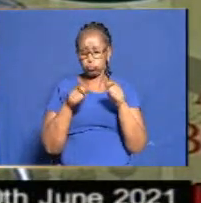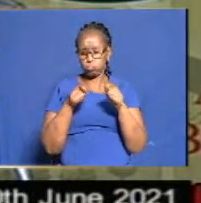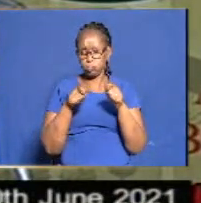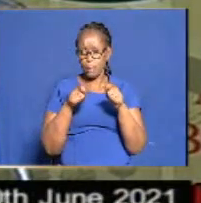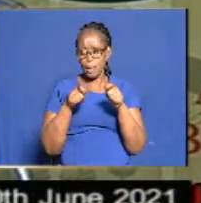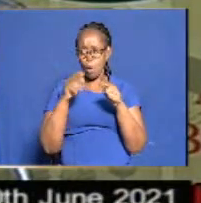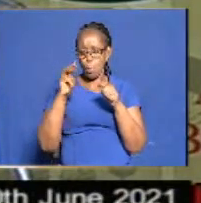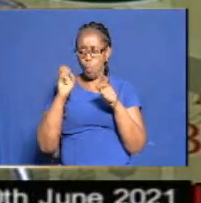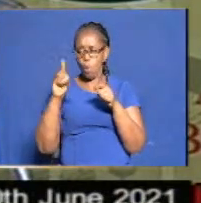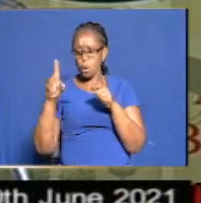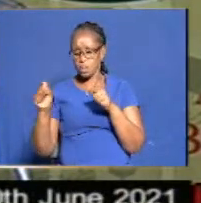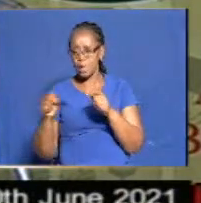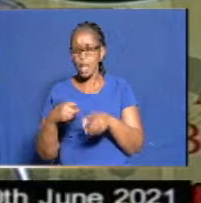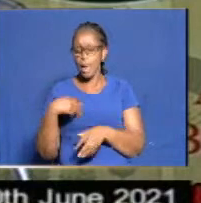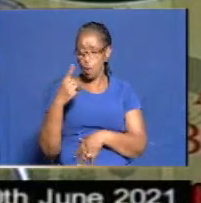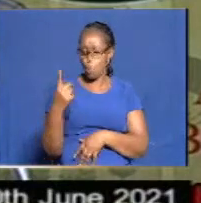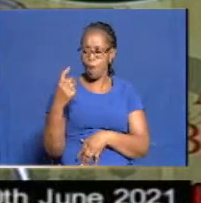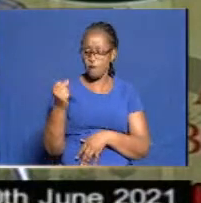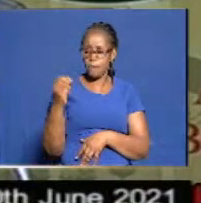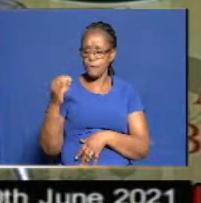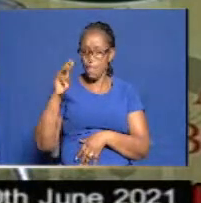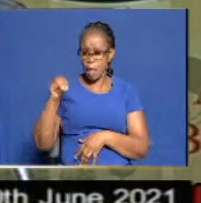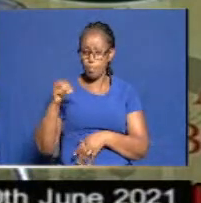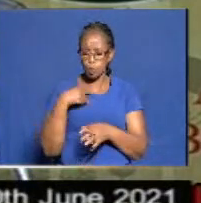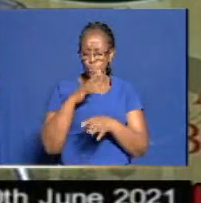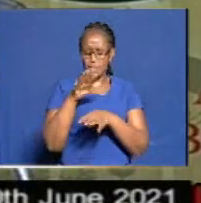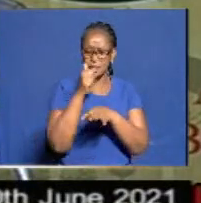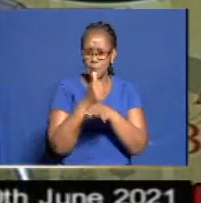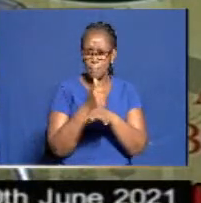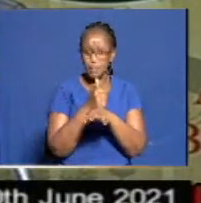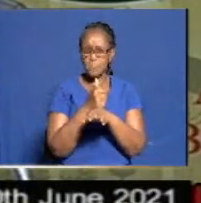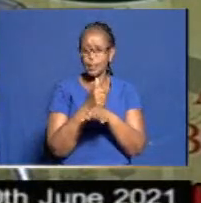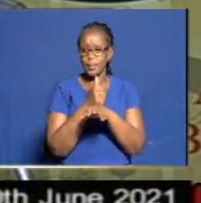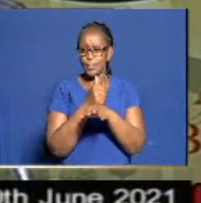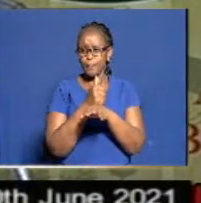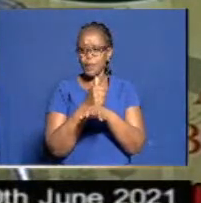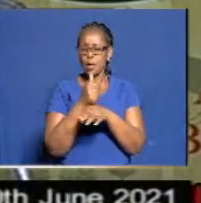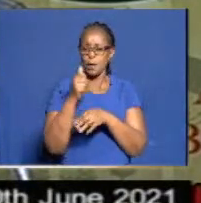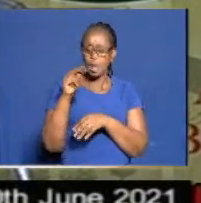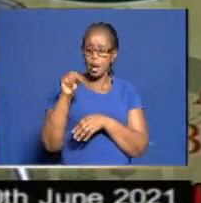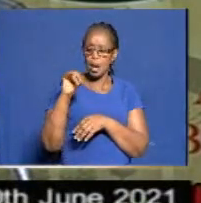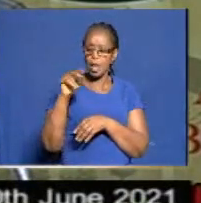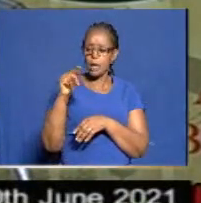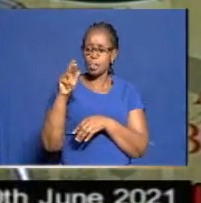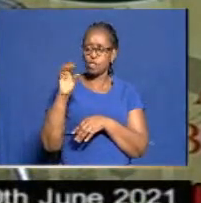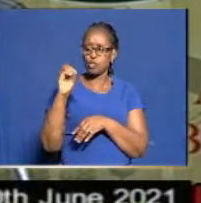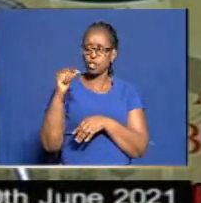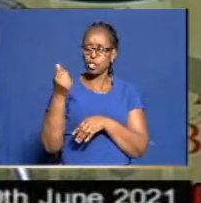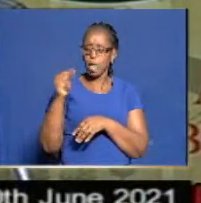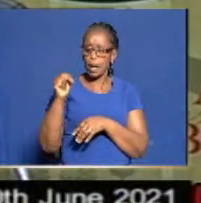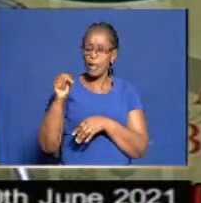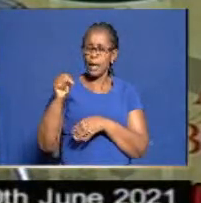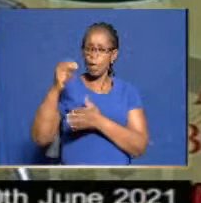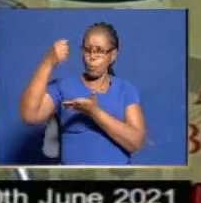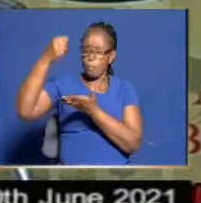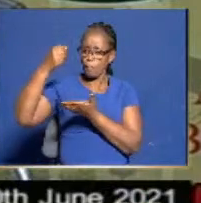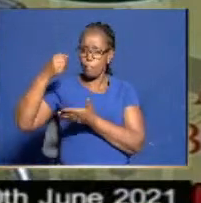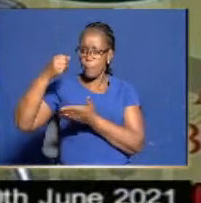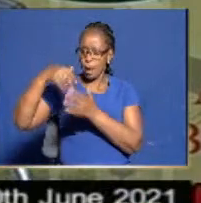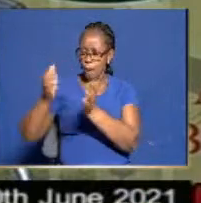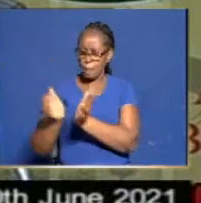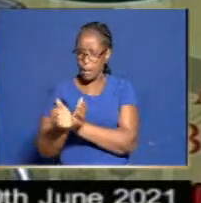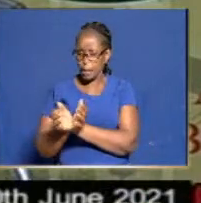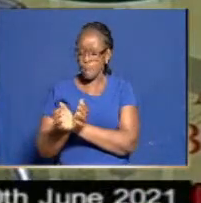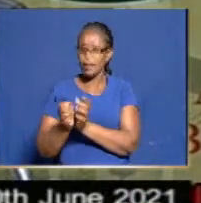Kenya shilling 150 million for establishment of liquid nitrogen plant, Kenya shilling 200 million towards the embryo